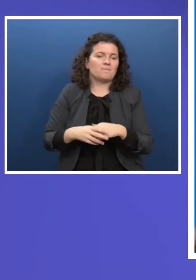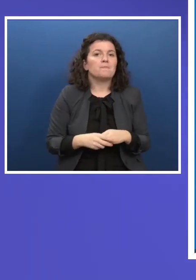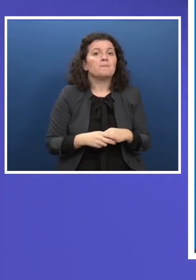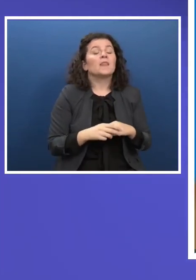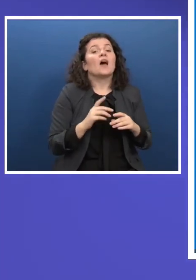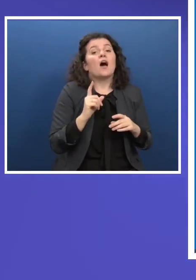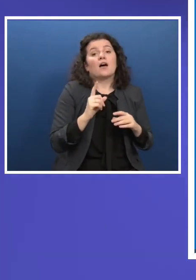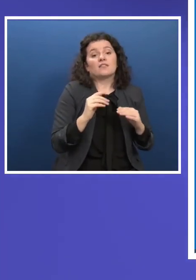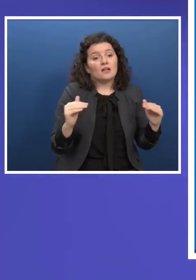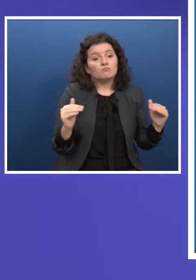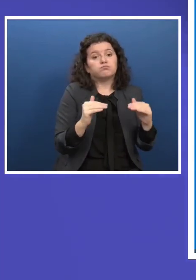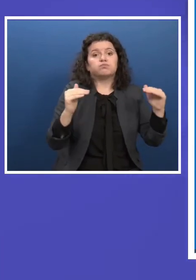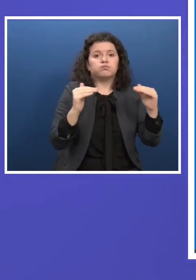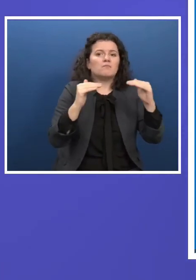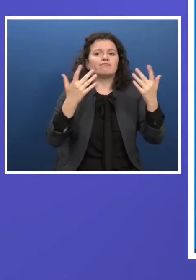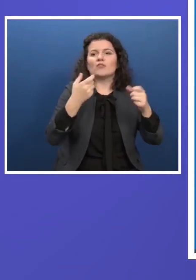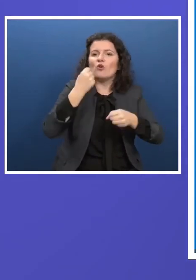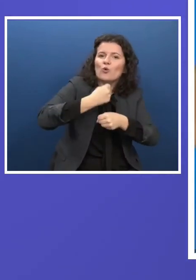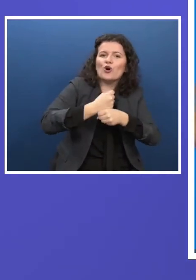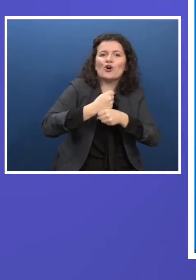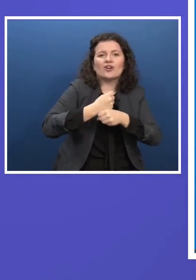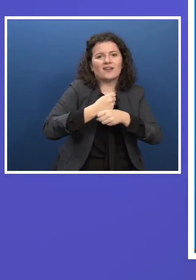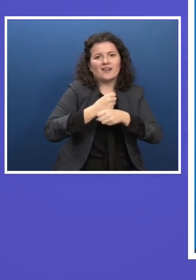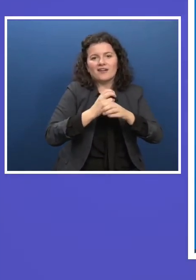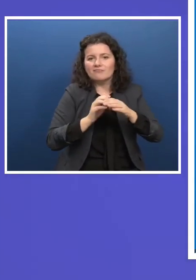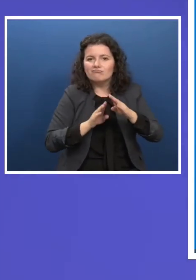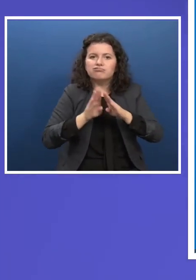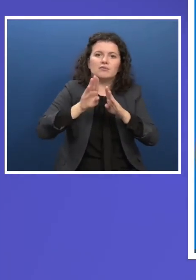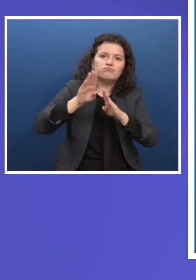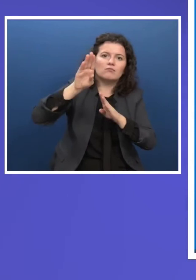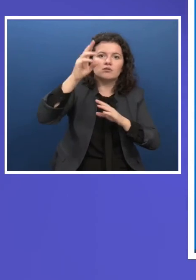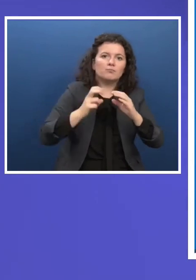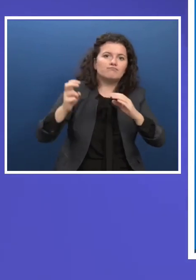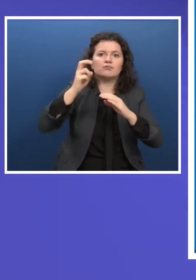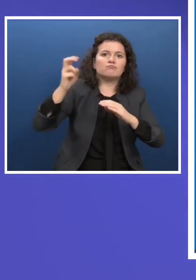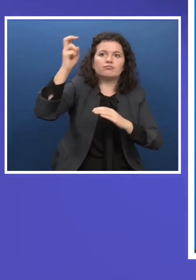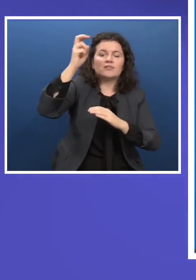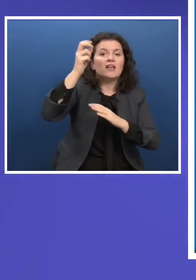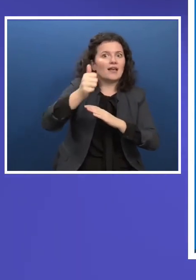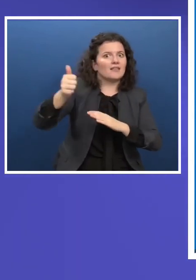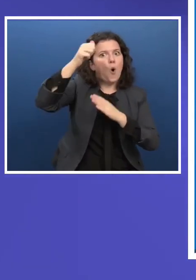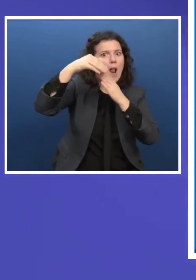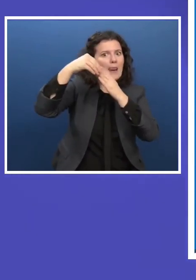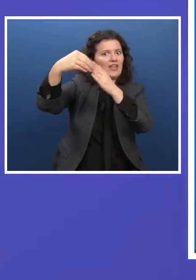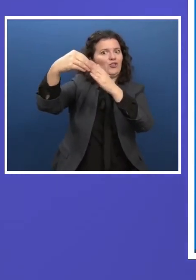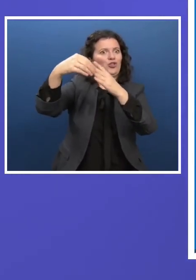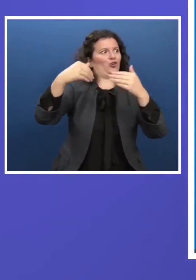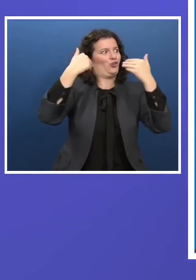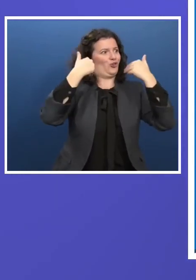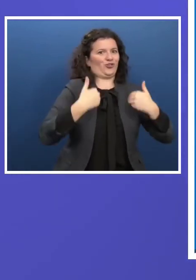up in your career or just advancing your career and get to the leadership position, I think the encounter is